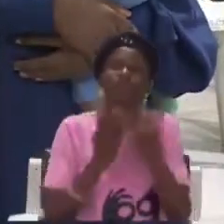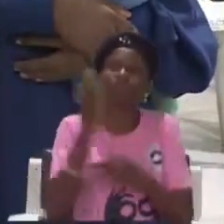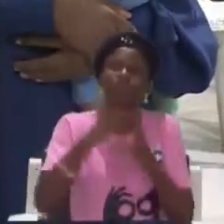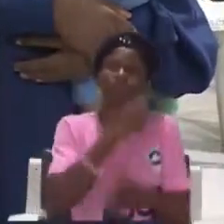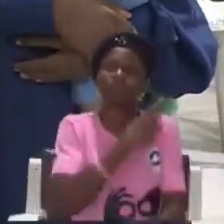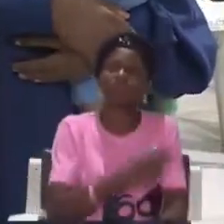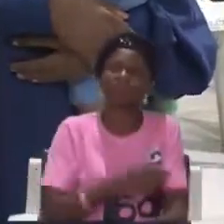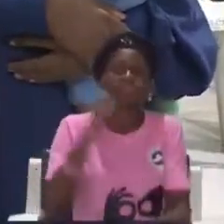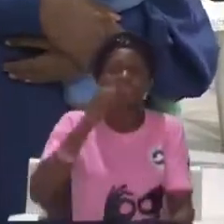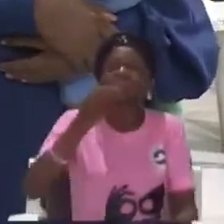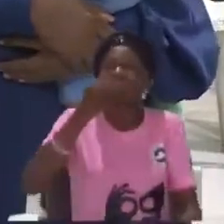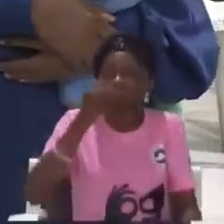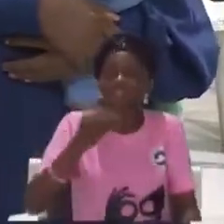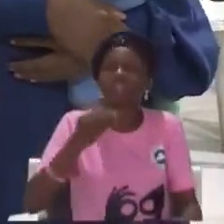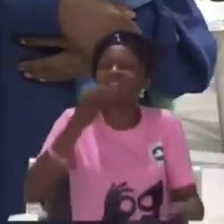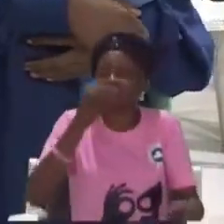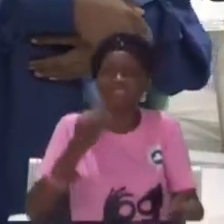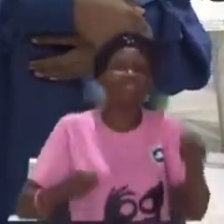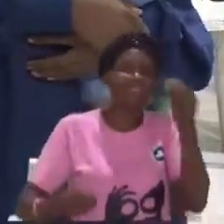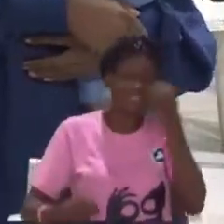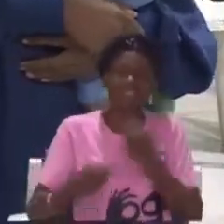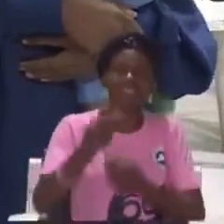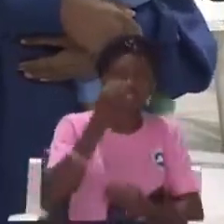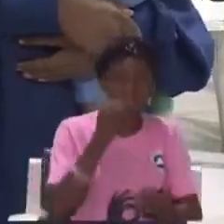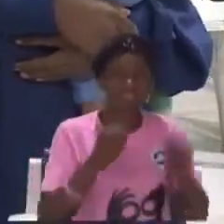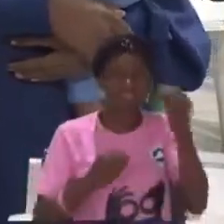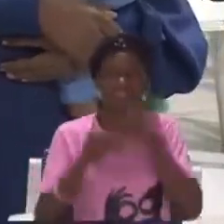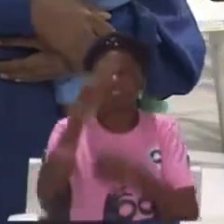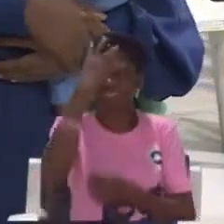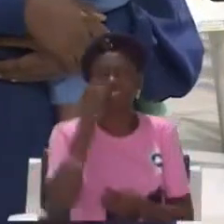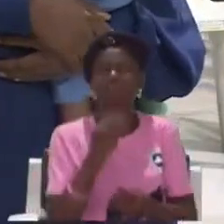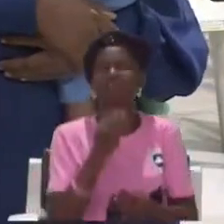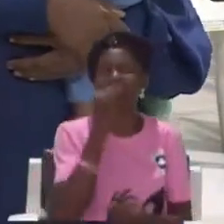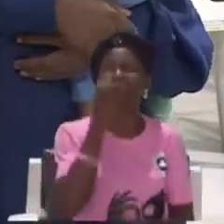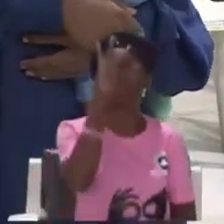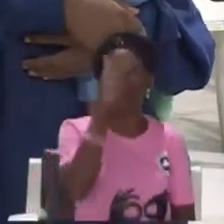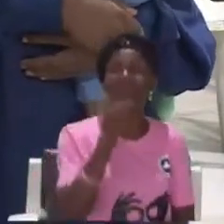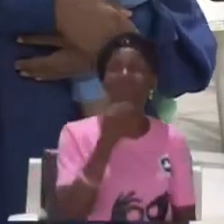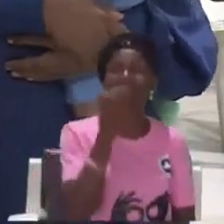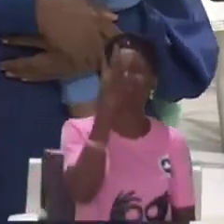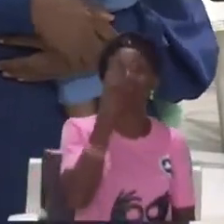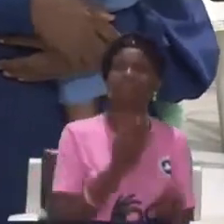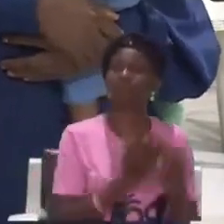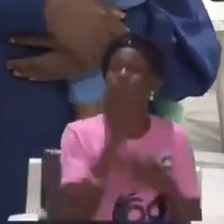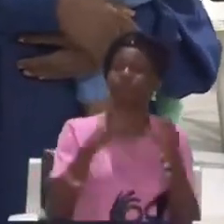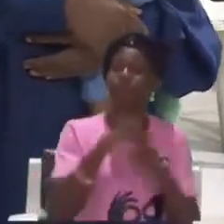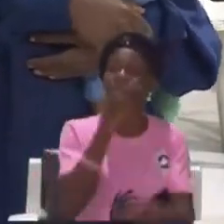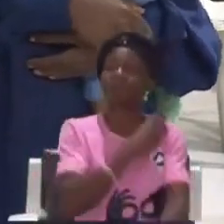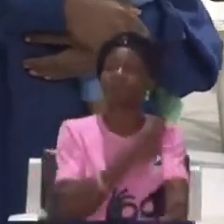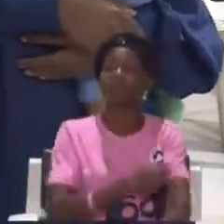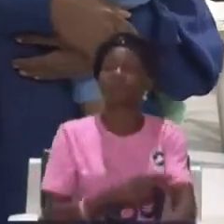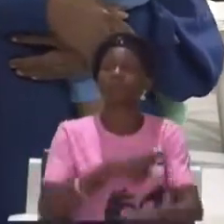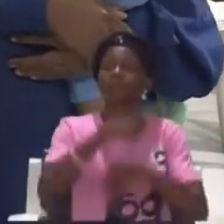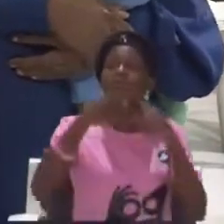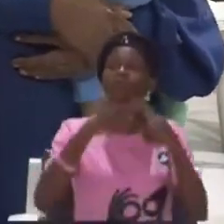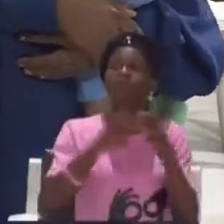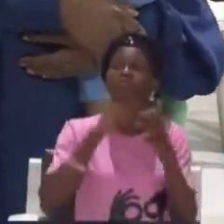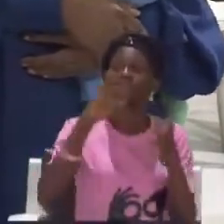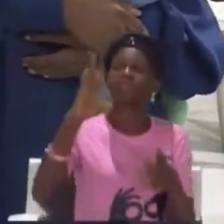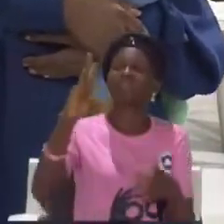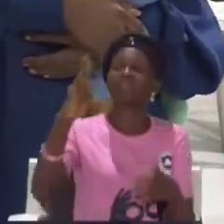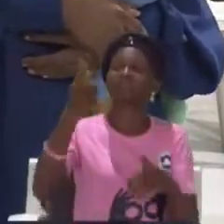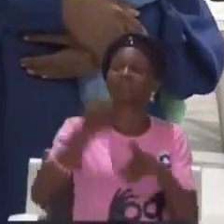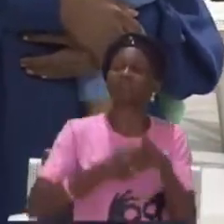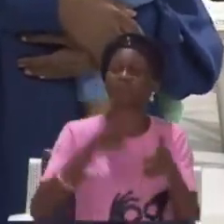just eating, sleeping. But when it's 7 months, devil wants to